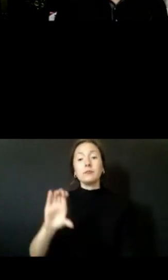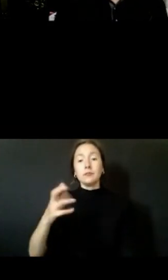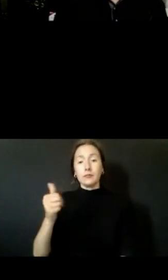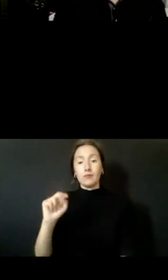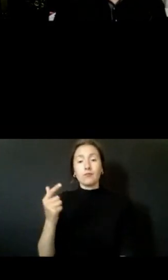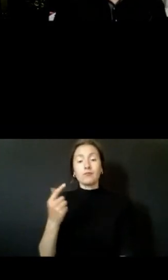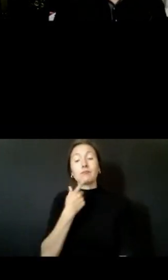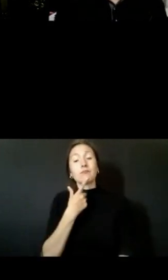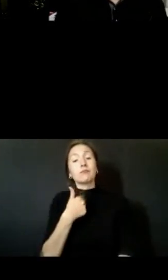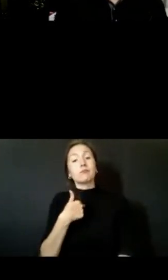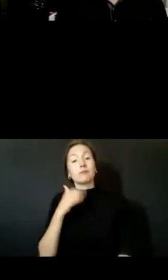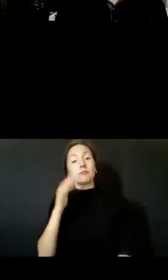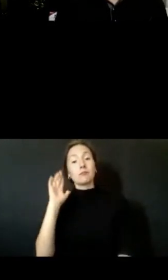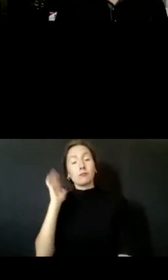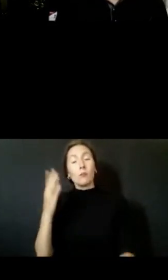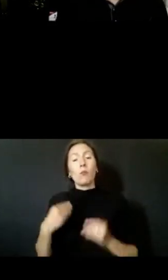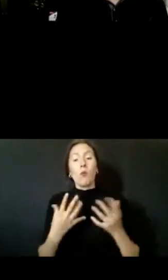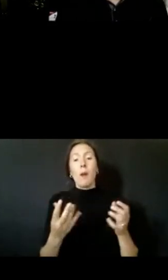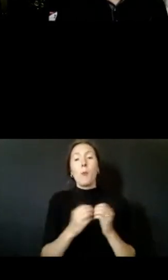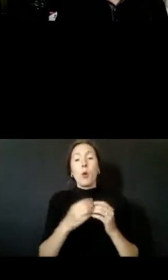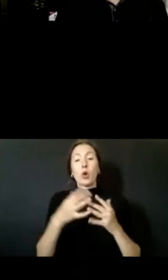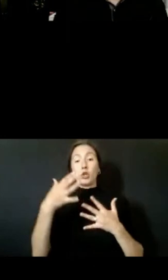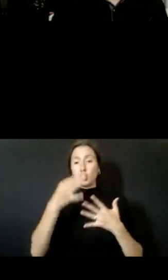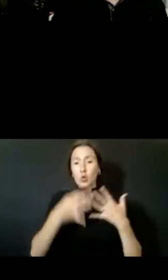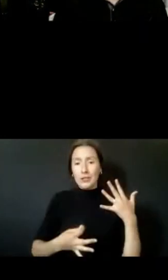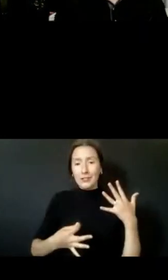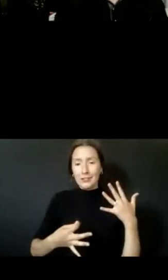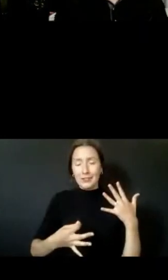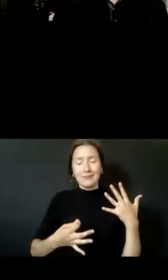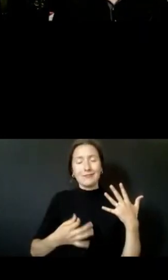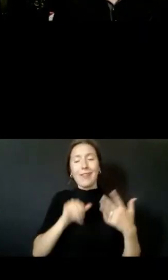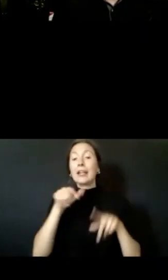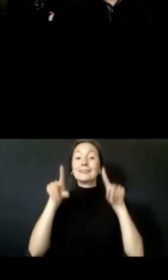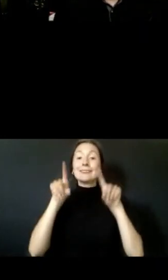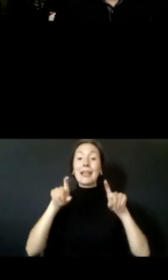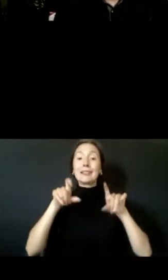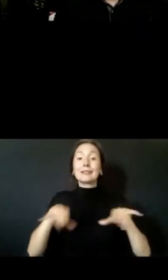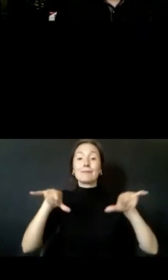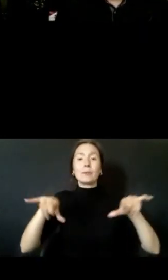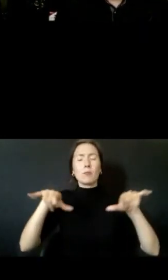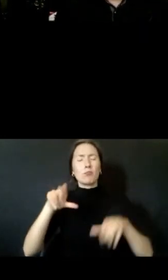expression, providing multiple ways for people to show what they've learned.